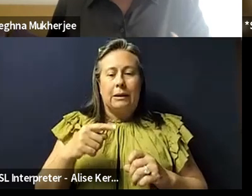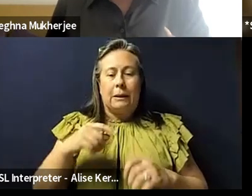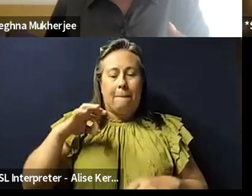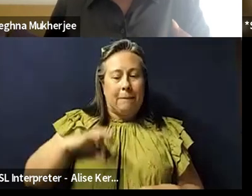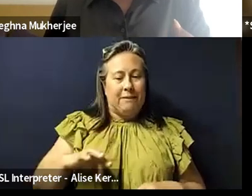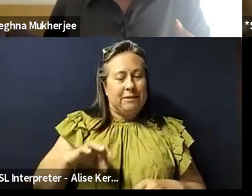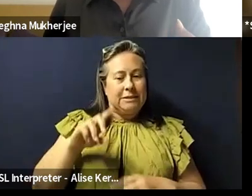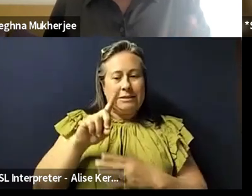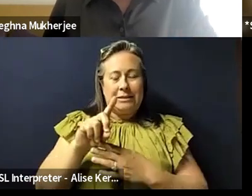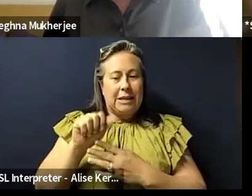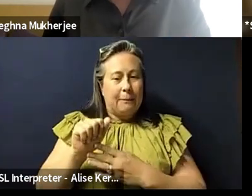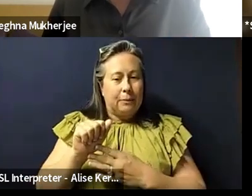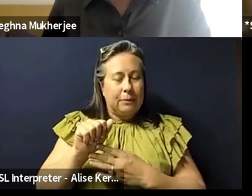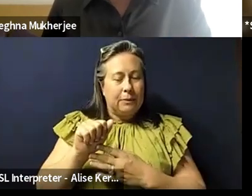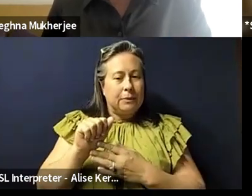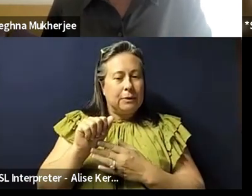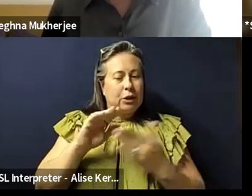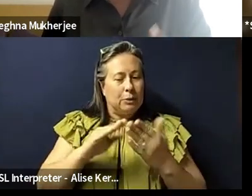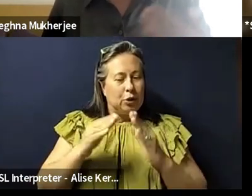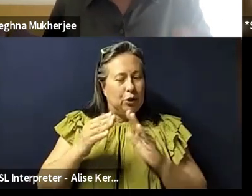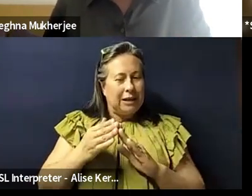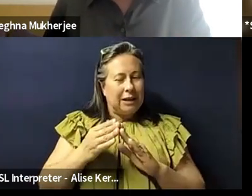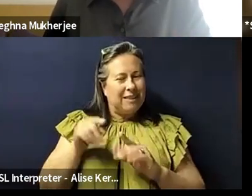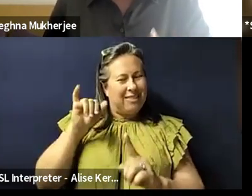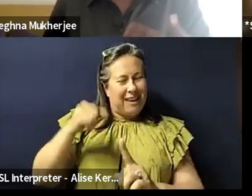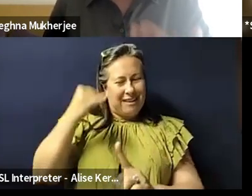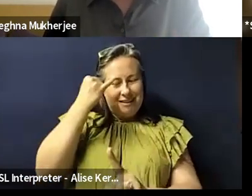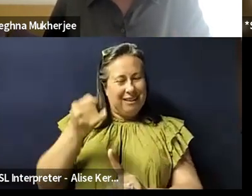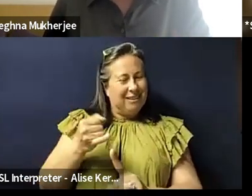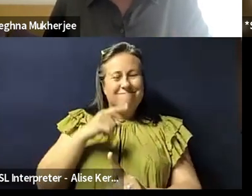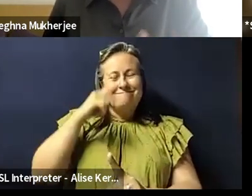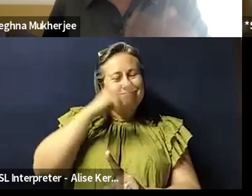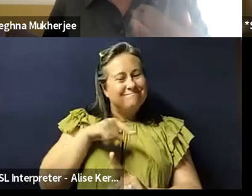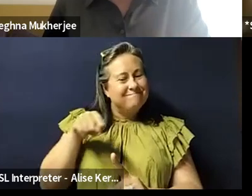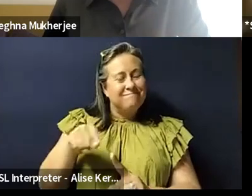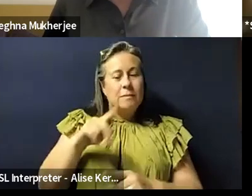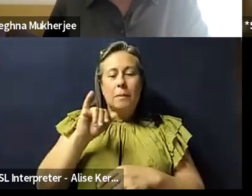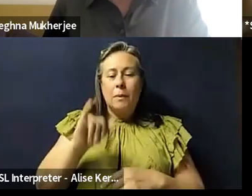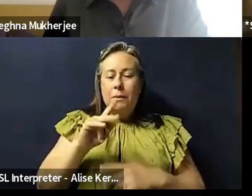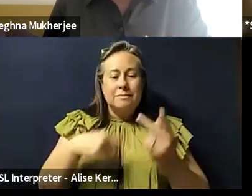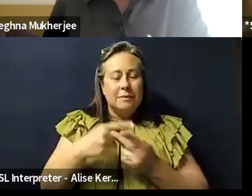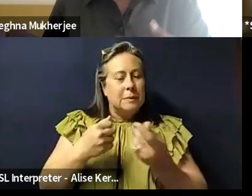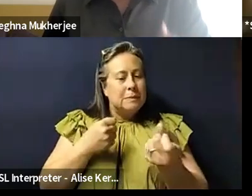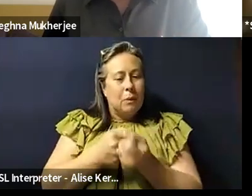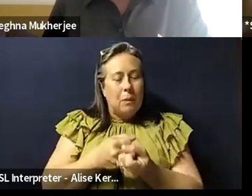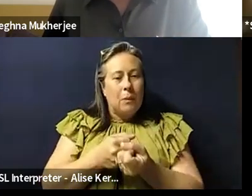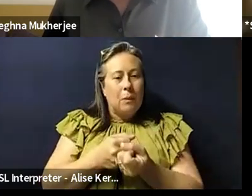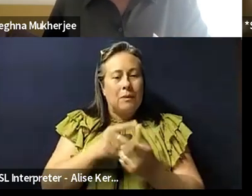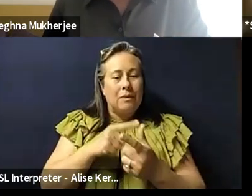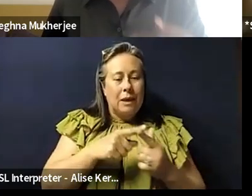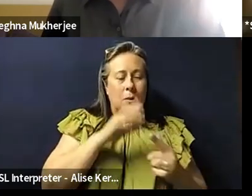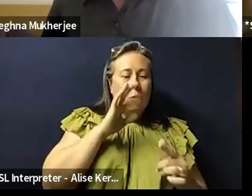community is such a fallacy, because those types of accommodations, those types of supports would be